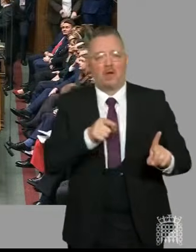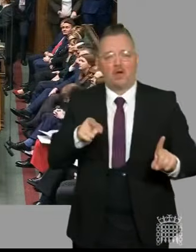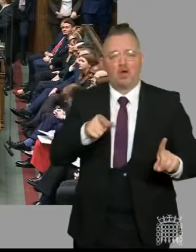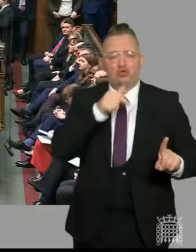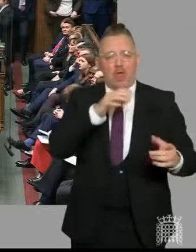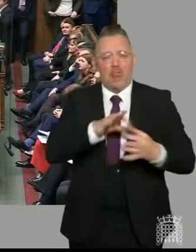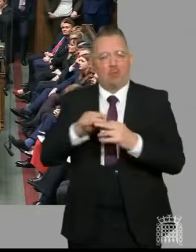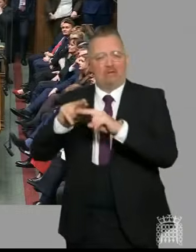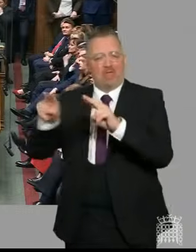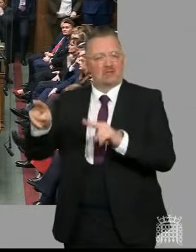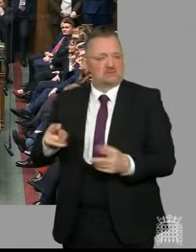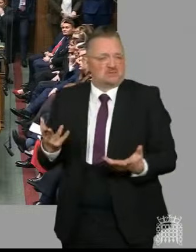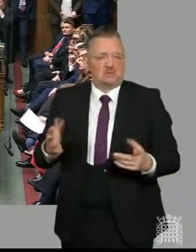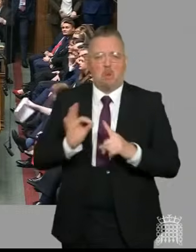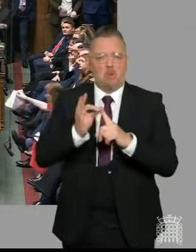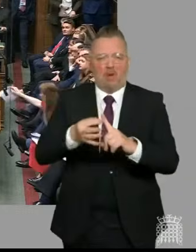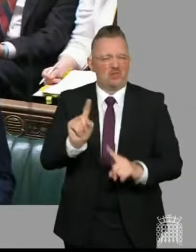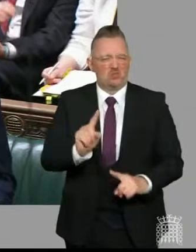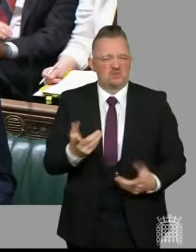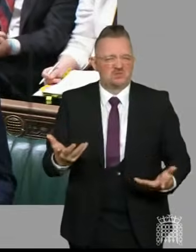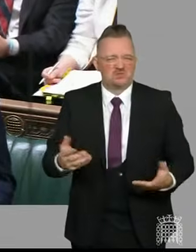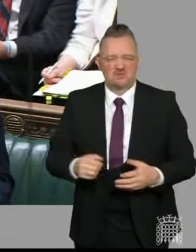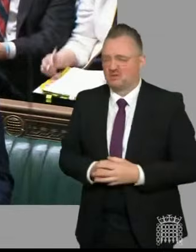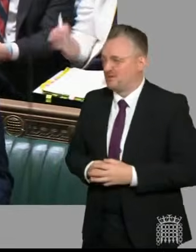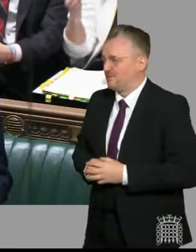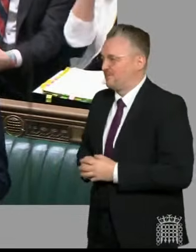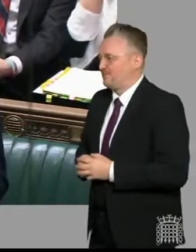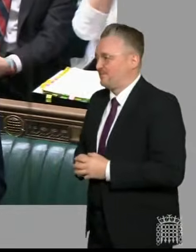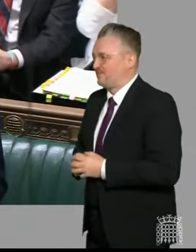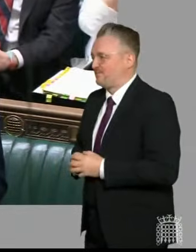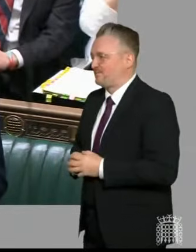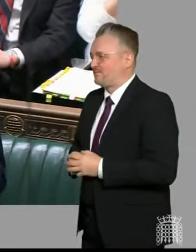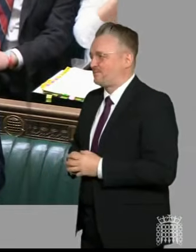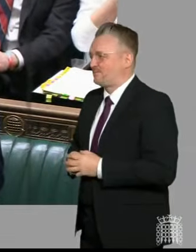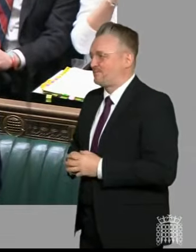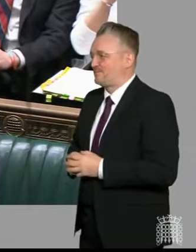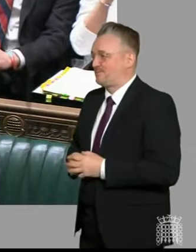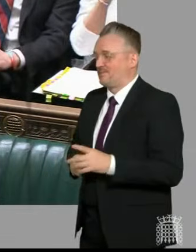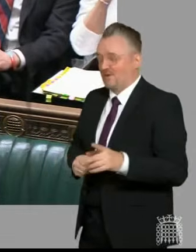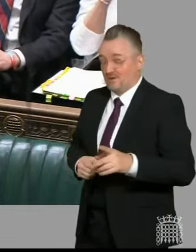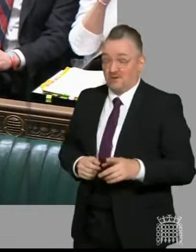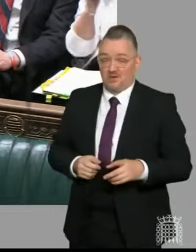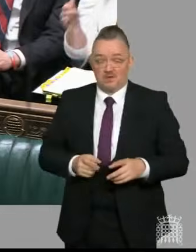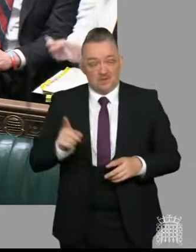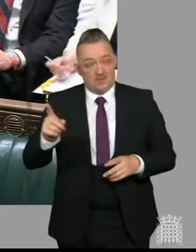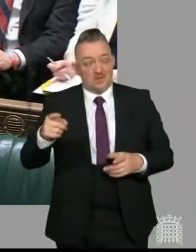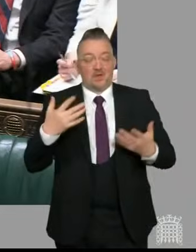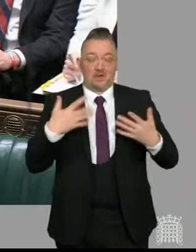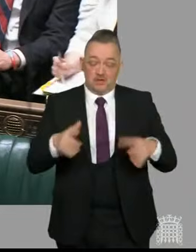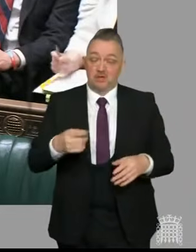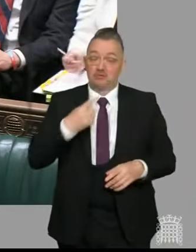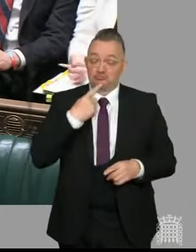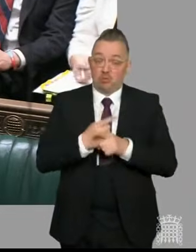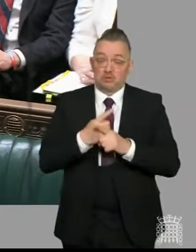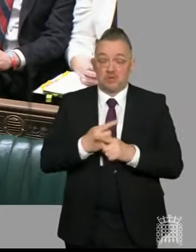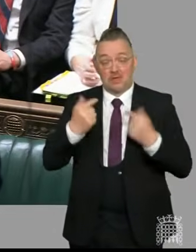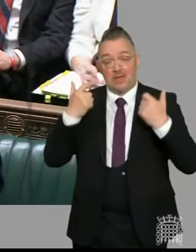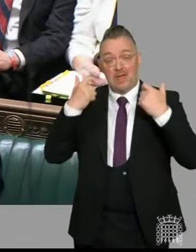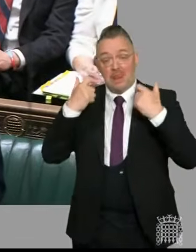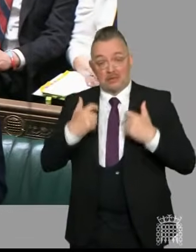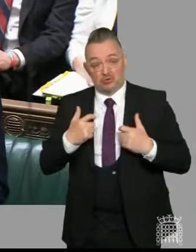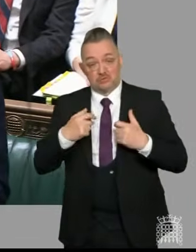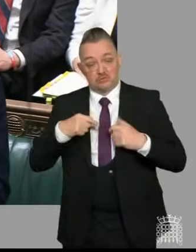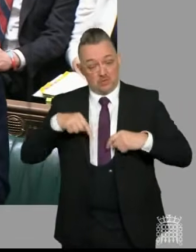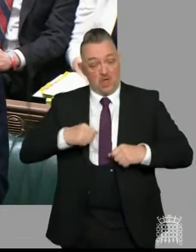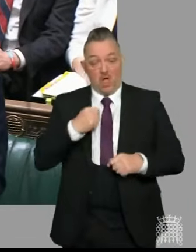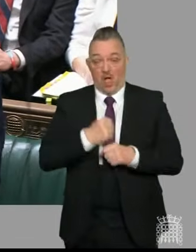Again, the Right Honourable Lady is talking about legislation introduced by this government, which the party opposite totally